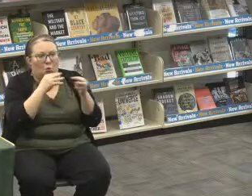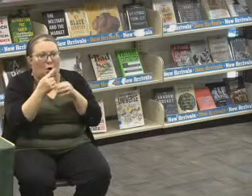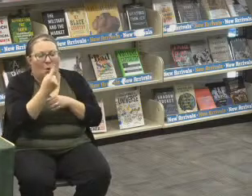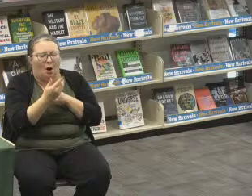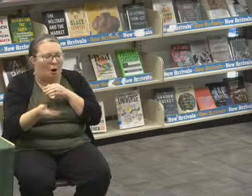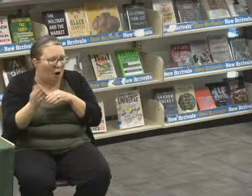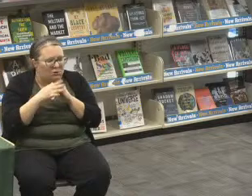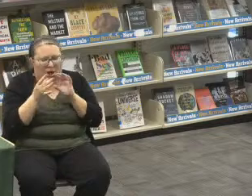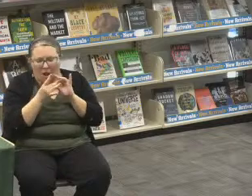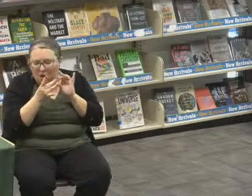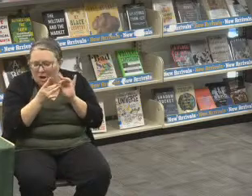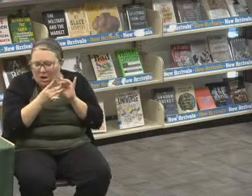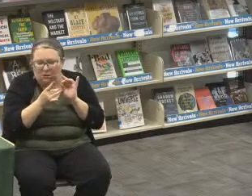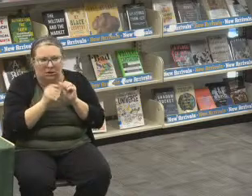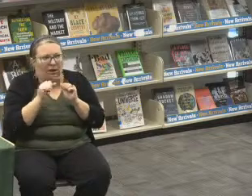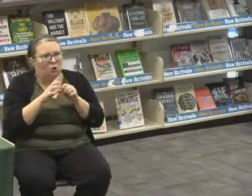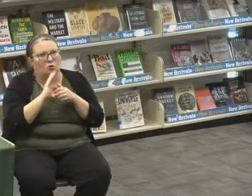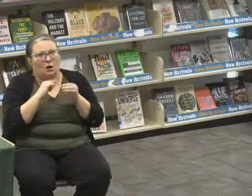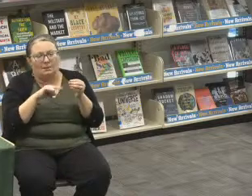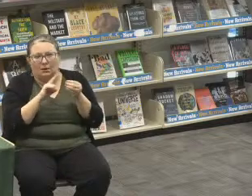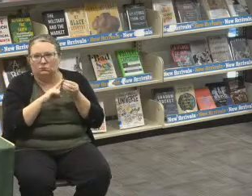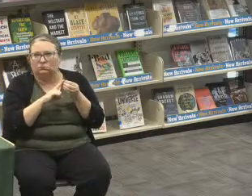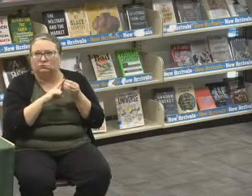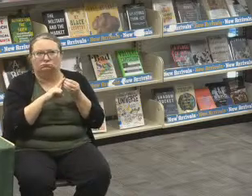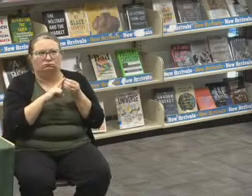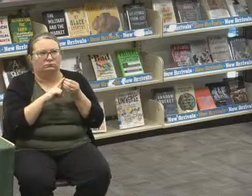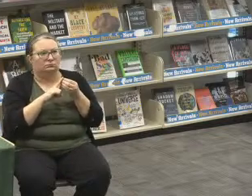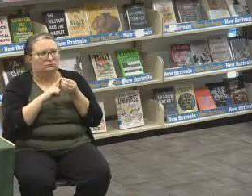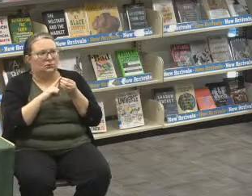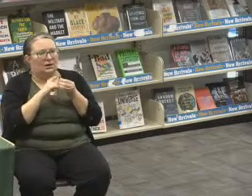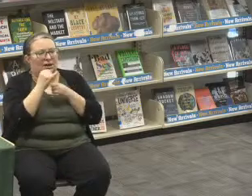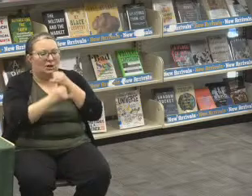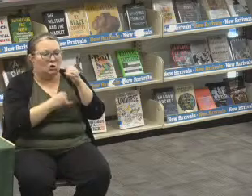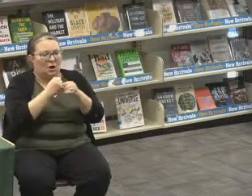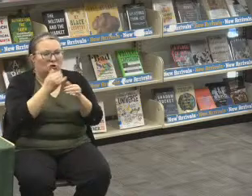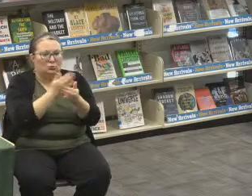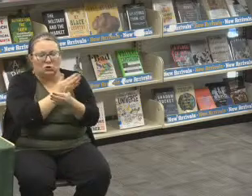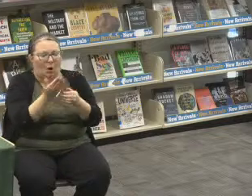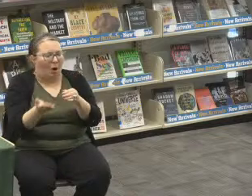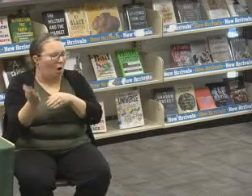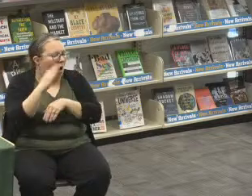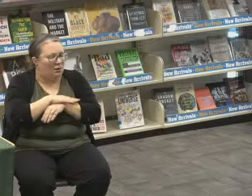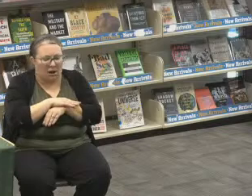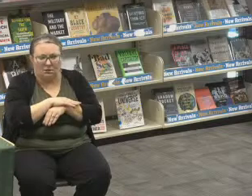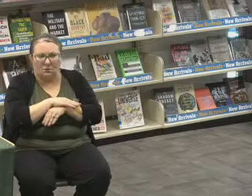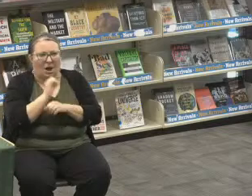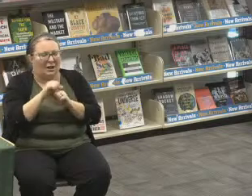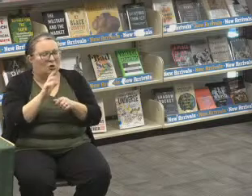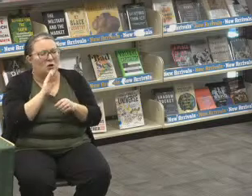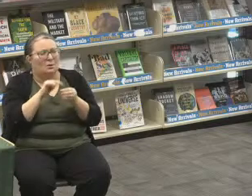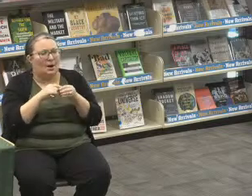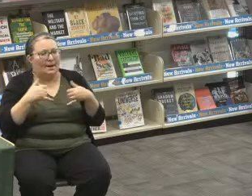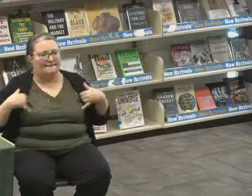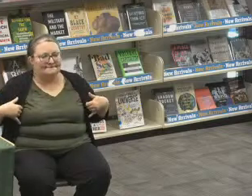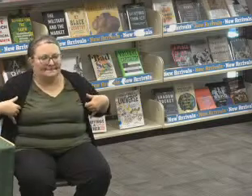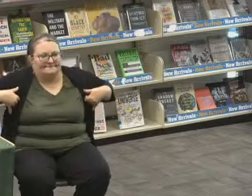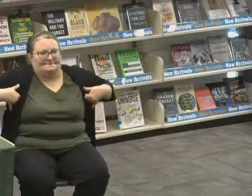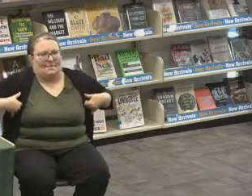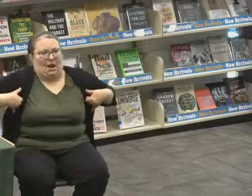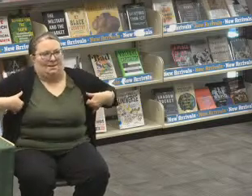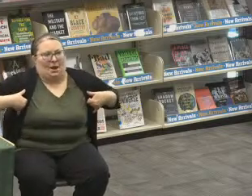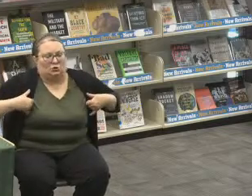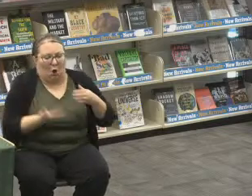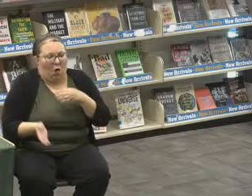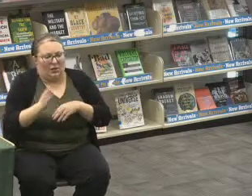long. I could talk about international music all day long. I could talk about backpacks all day long. The